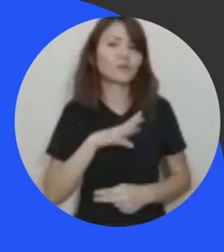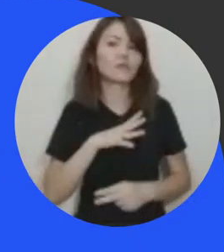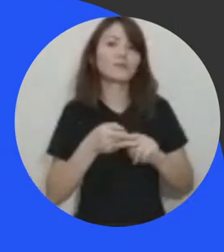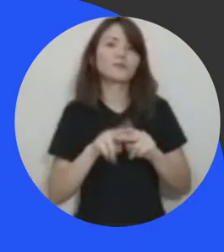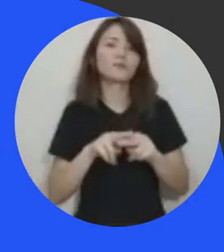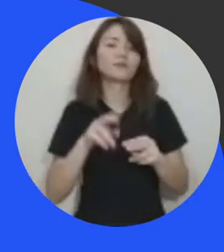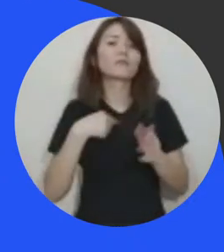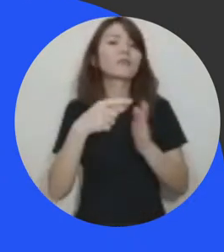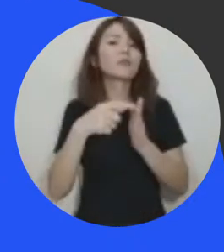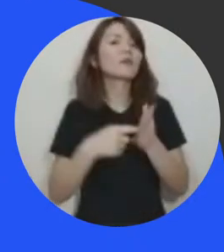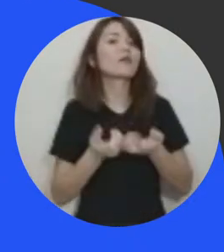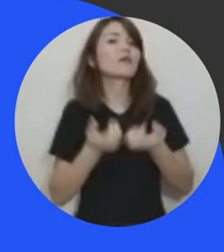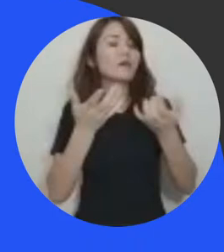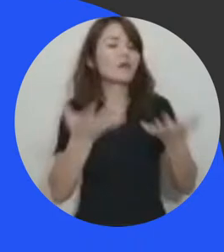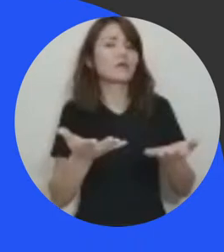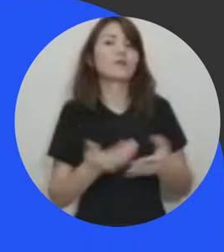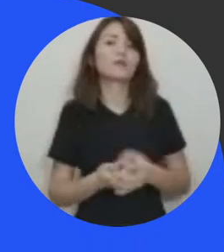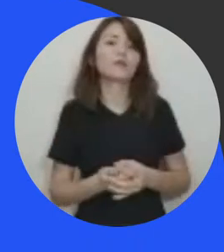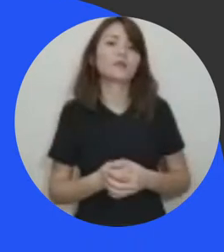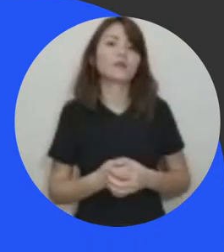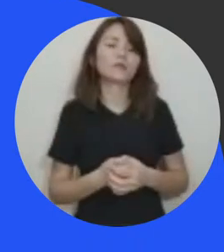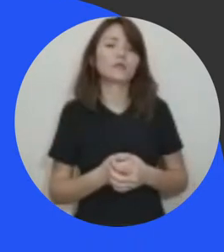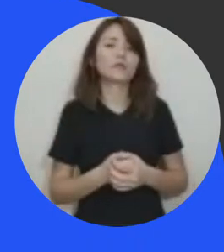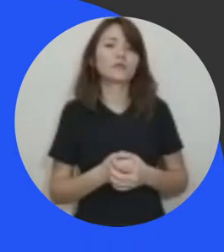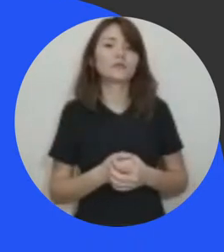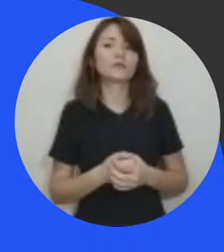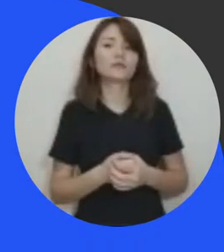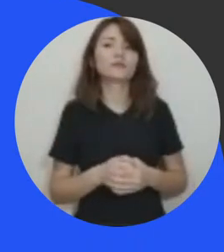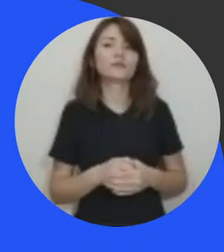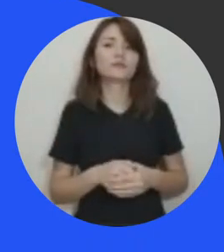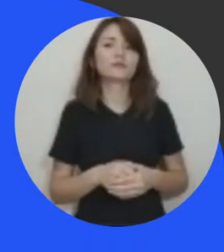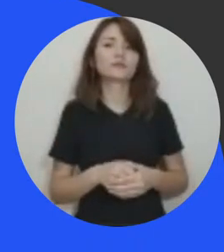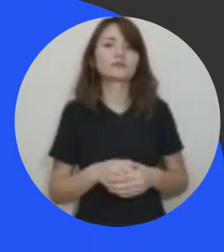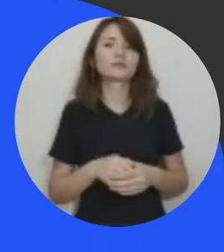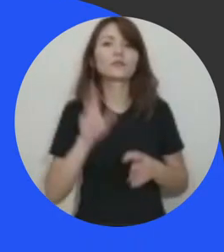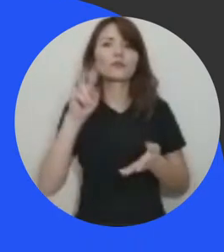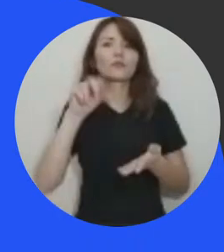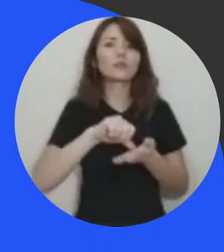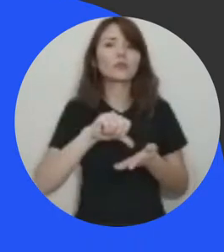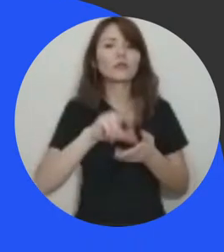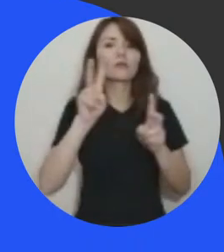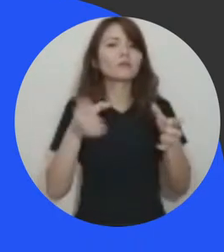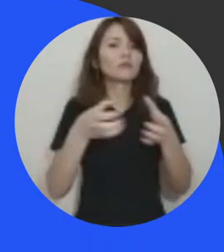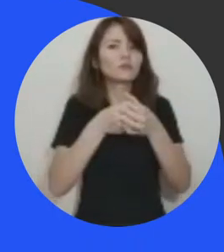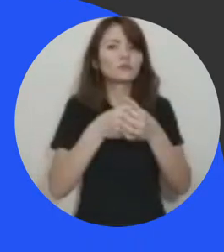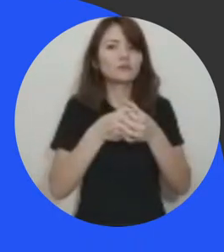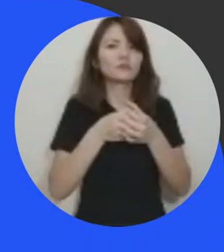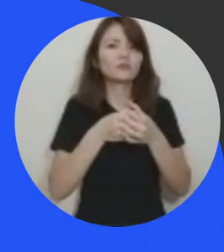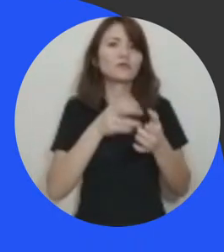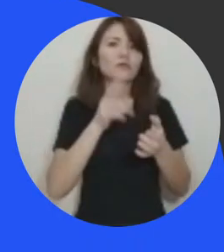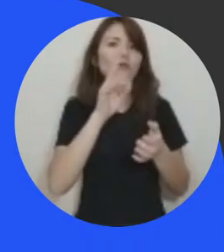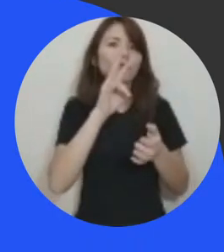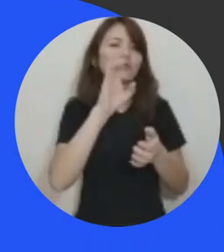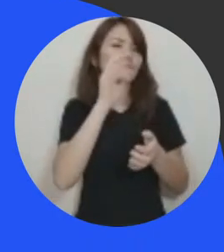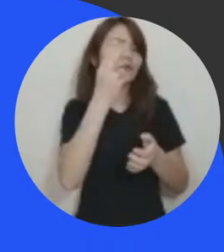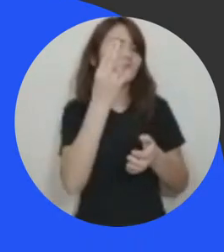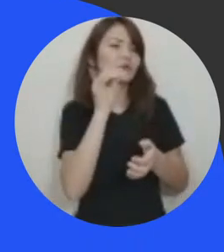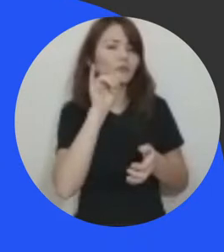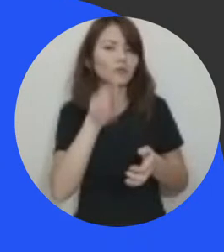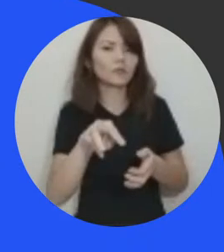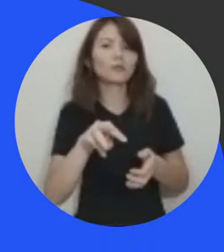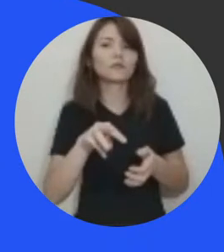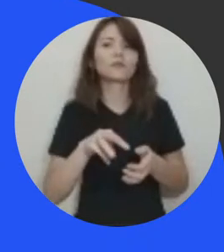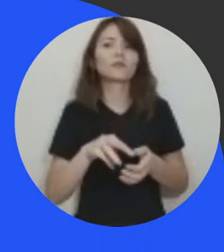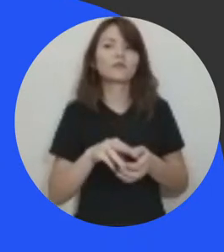from this thing called the COG UK Consortium. And this is a consortium that includes over 450